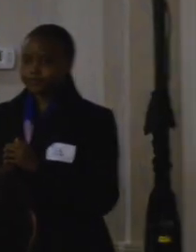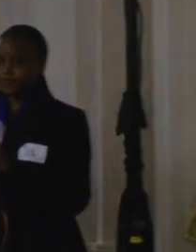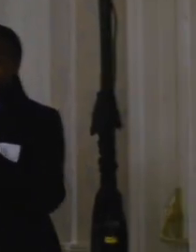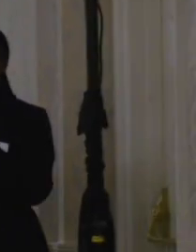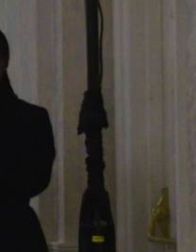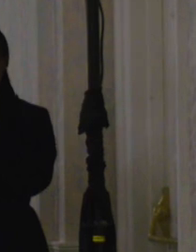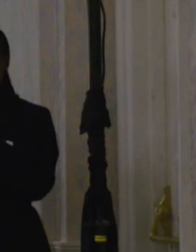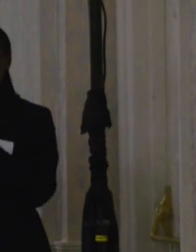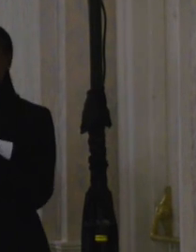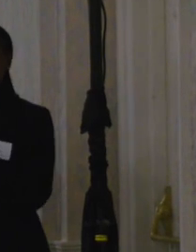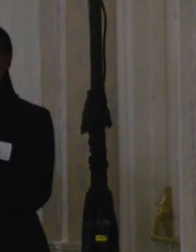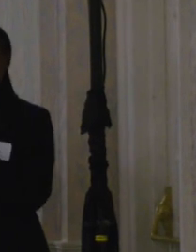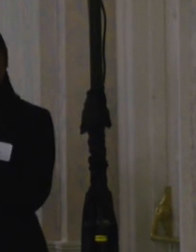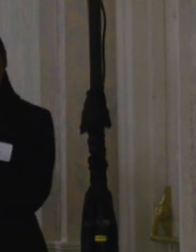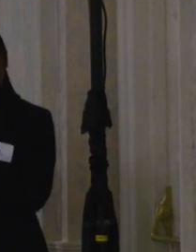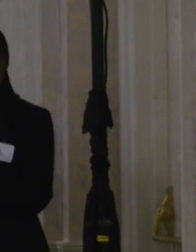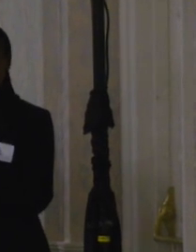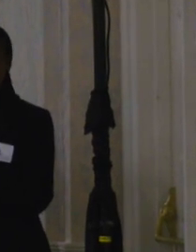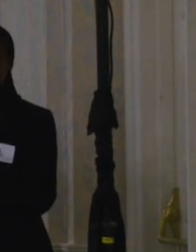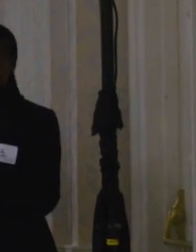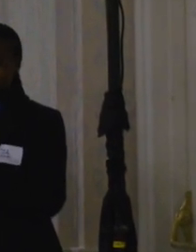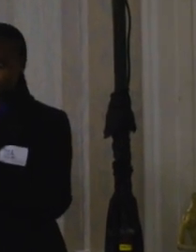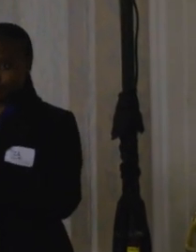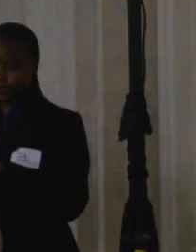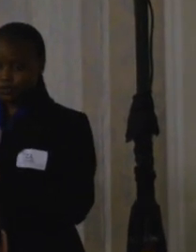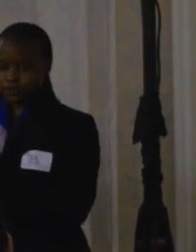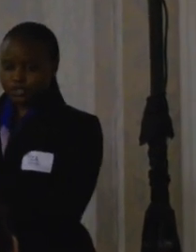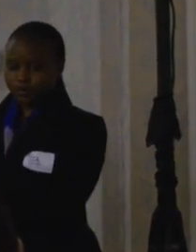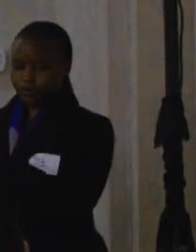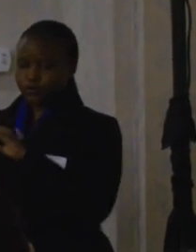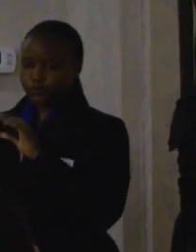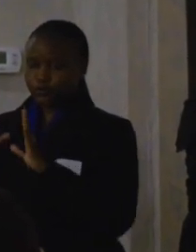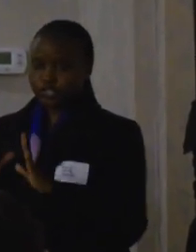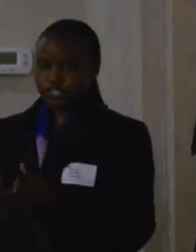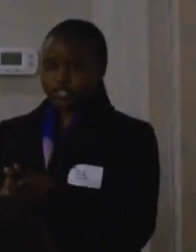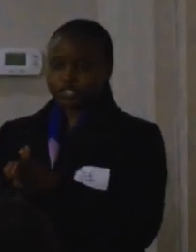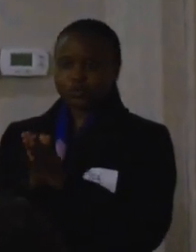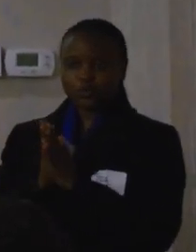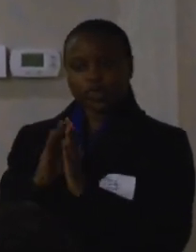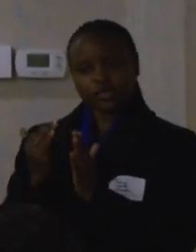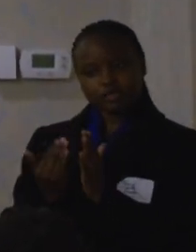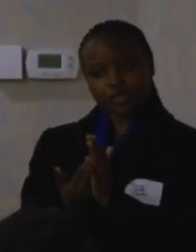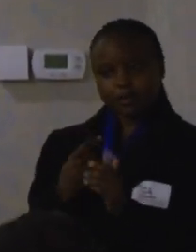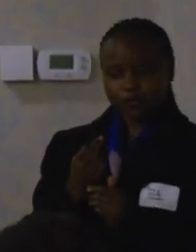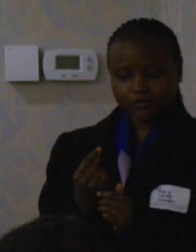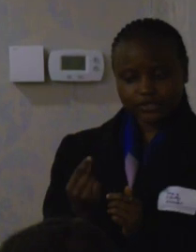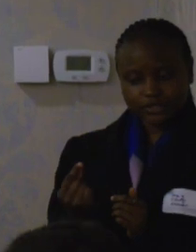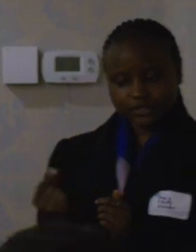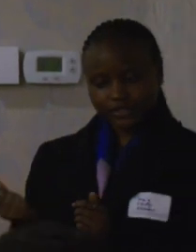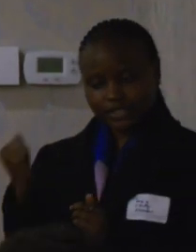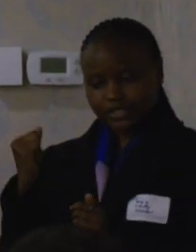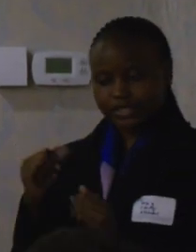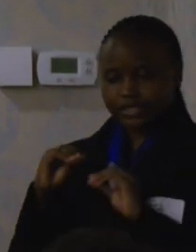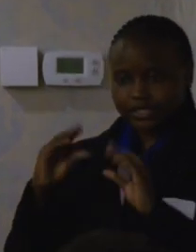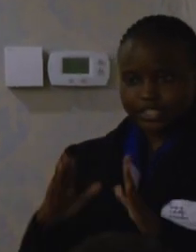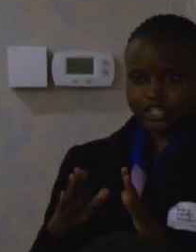Professional development is a good support for teachers with some or little initial teacher